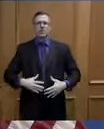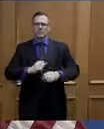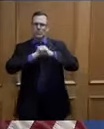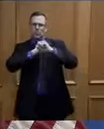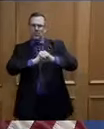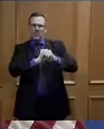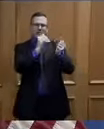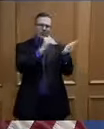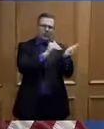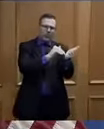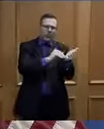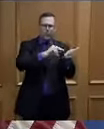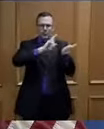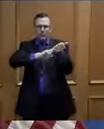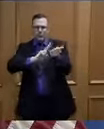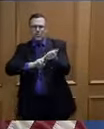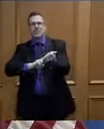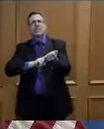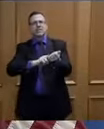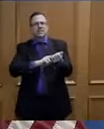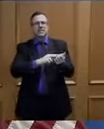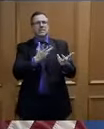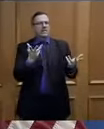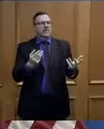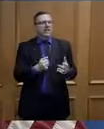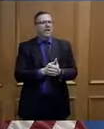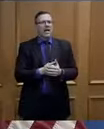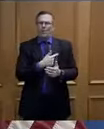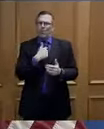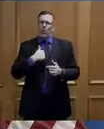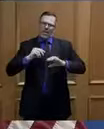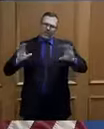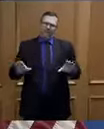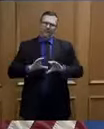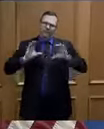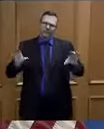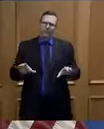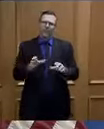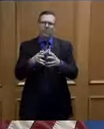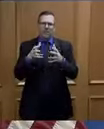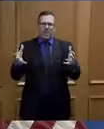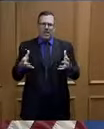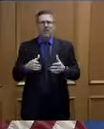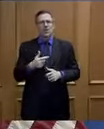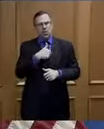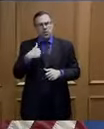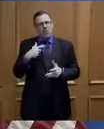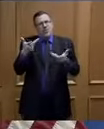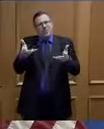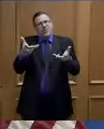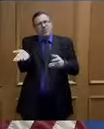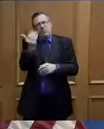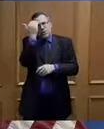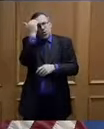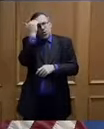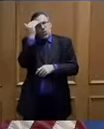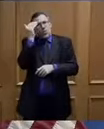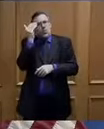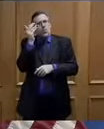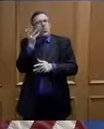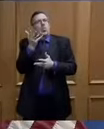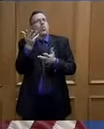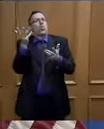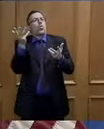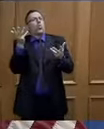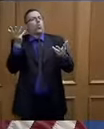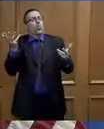And we're doing everything we can to protect those providers. So we're aware of what is coming. We don't know the extent of it, but we